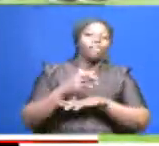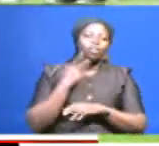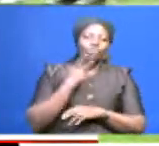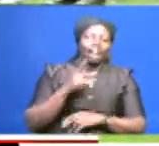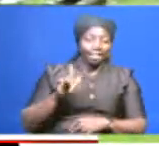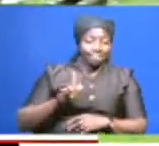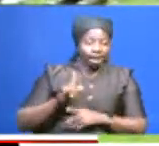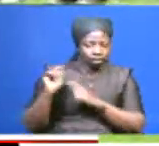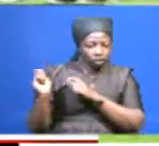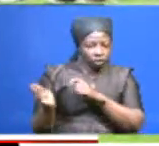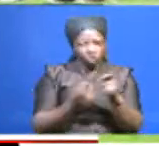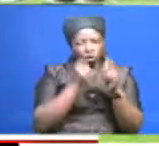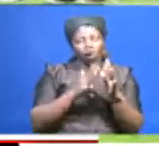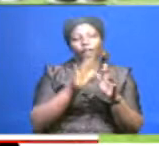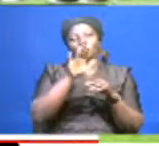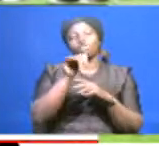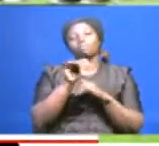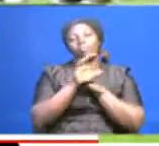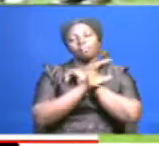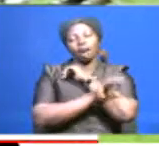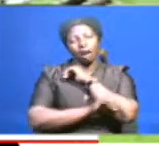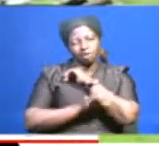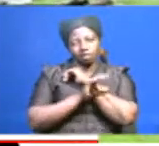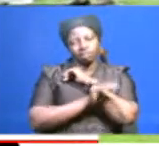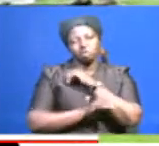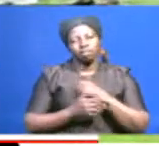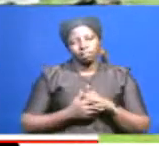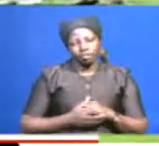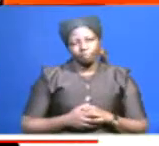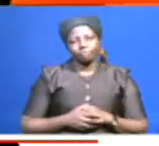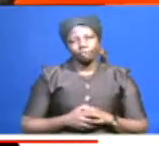the country. For Prime Edition Sports, I'm Daniel Mwendo.